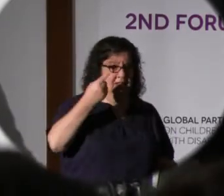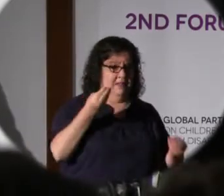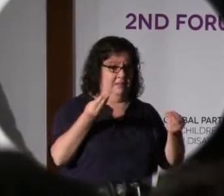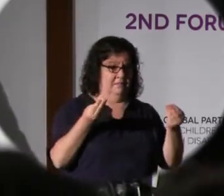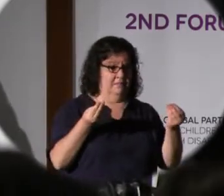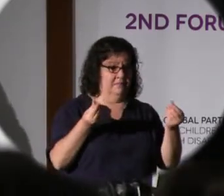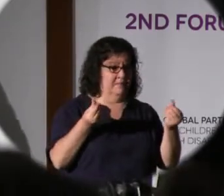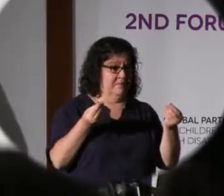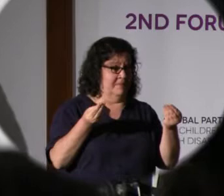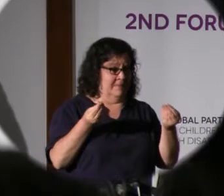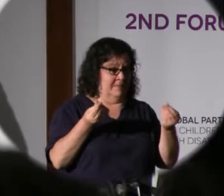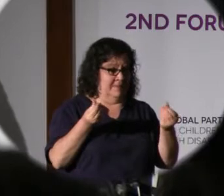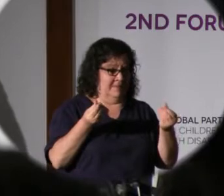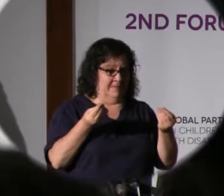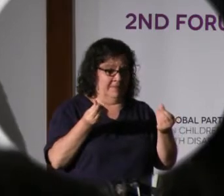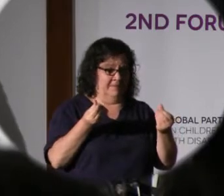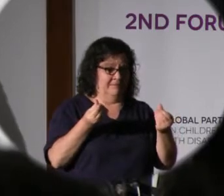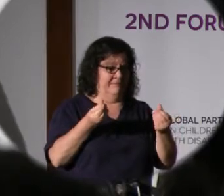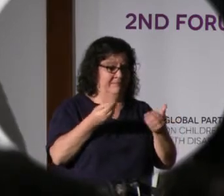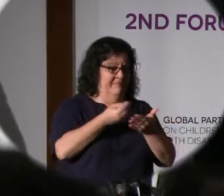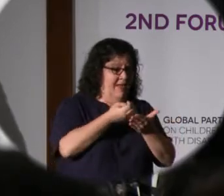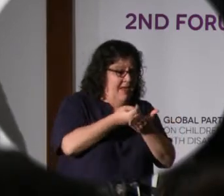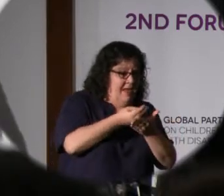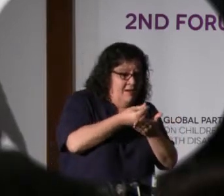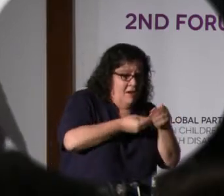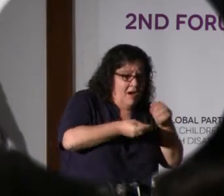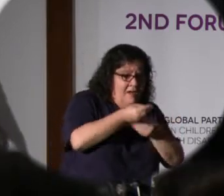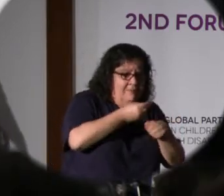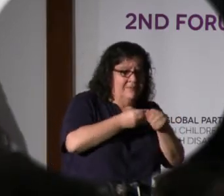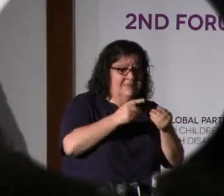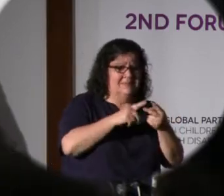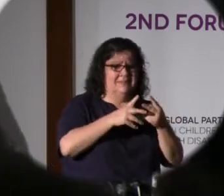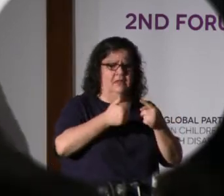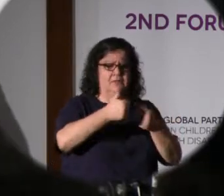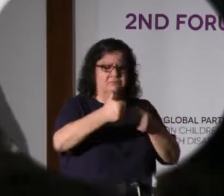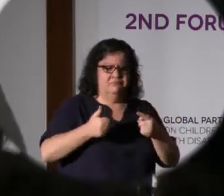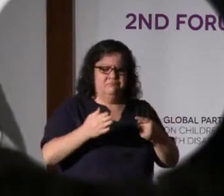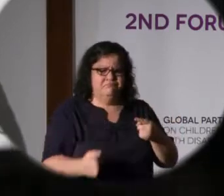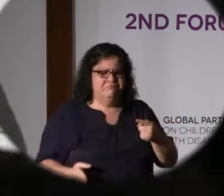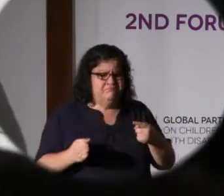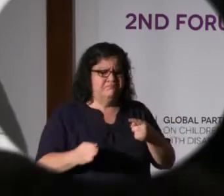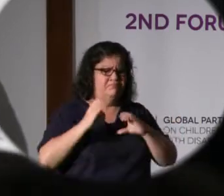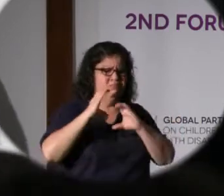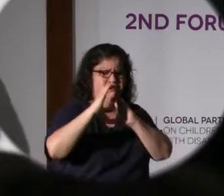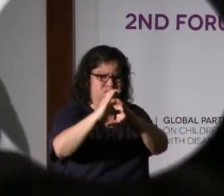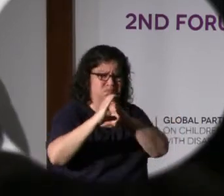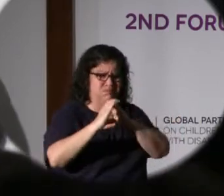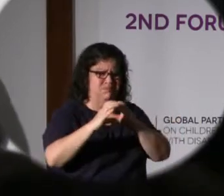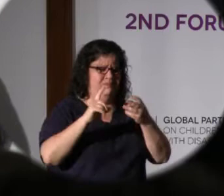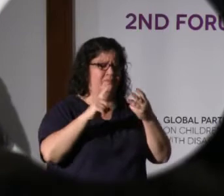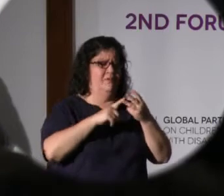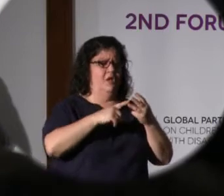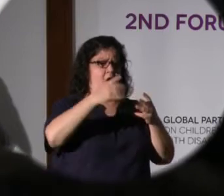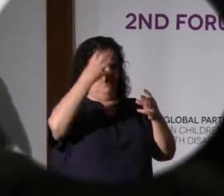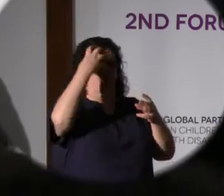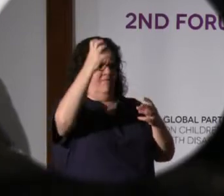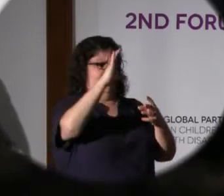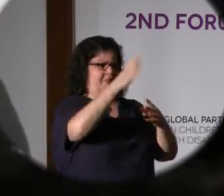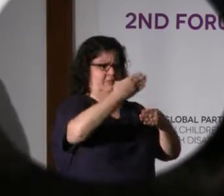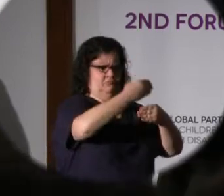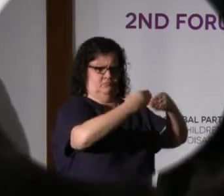transportation, information and communication infrastructure is indispensable to